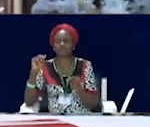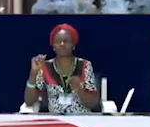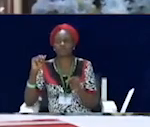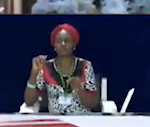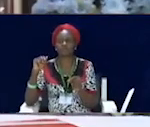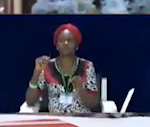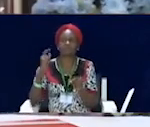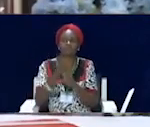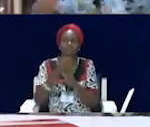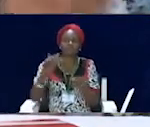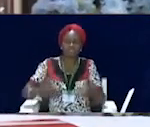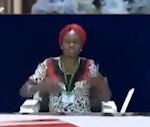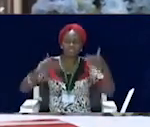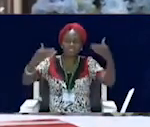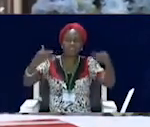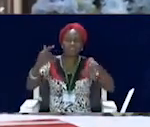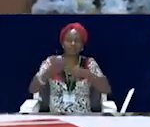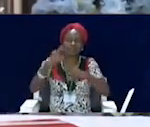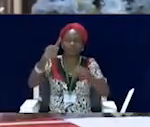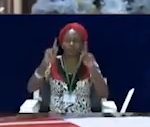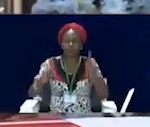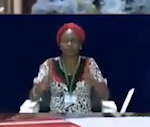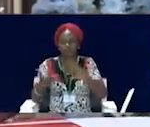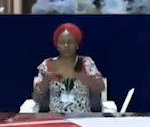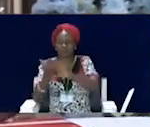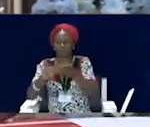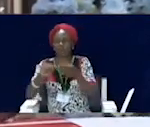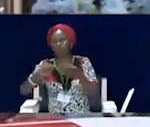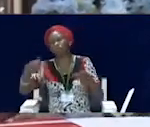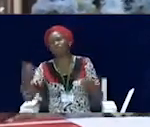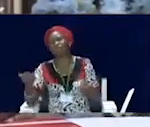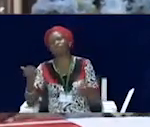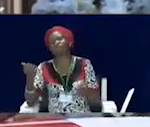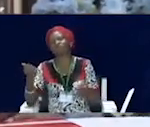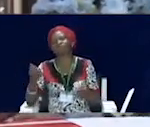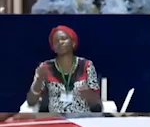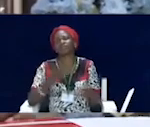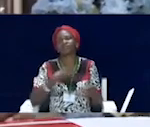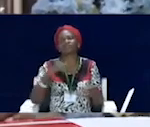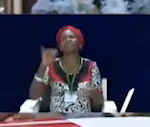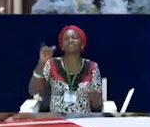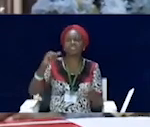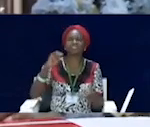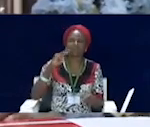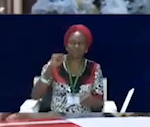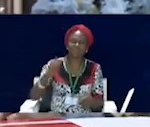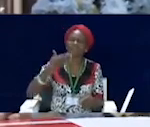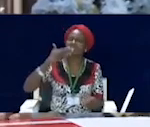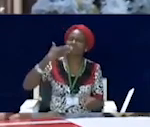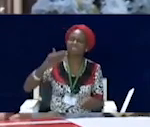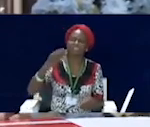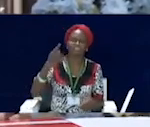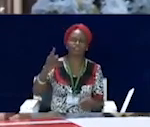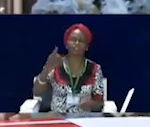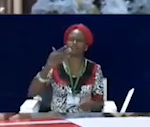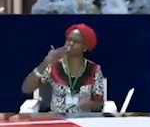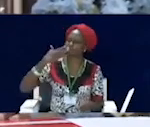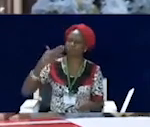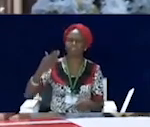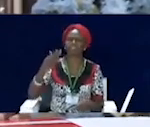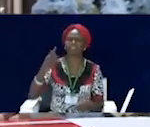Just an extension from one fellow to the other. And say, yes, ma, thank you.